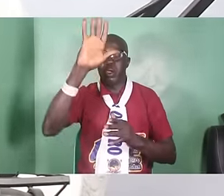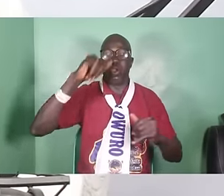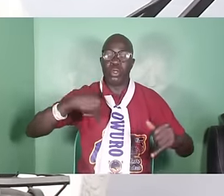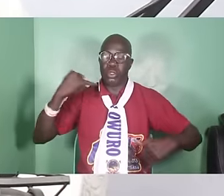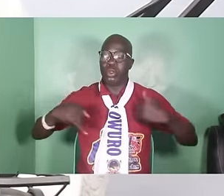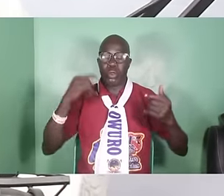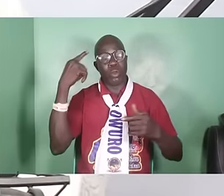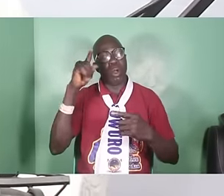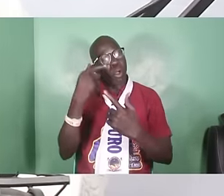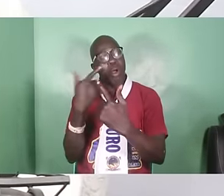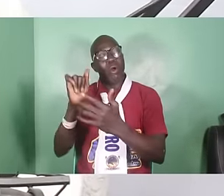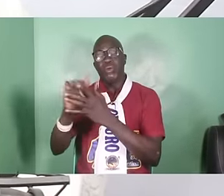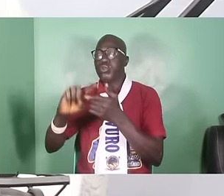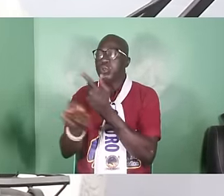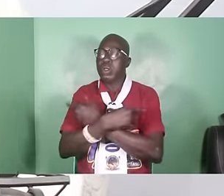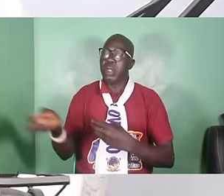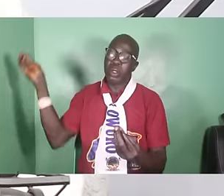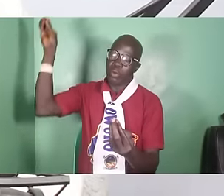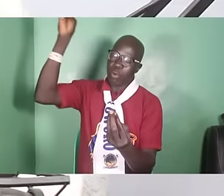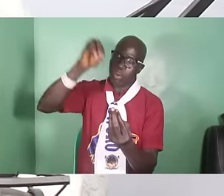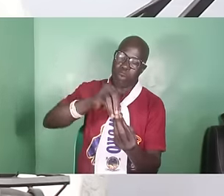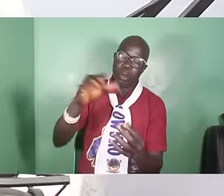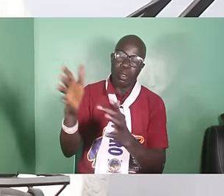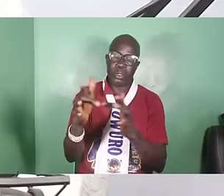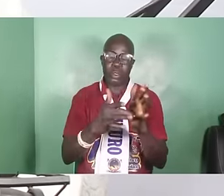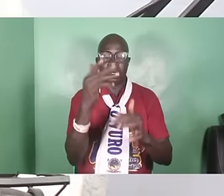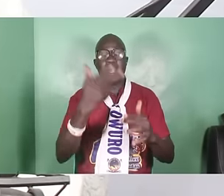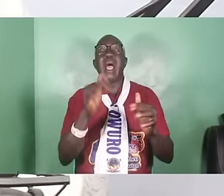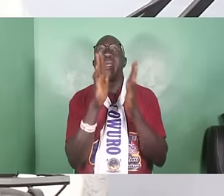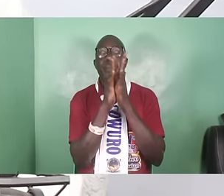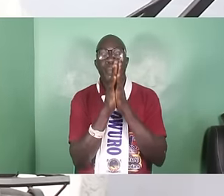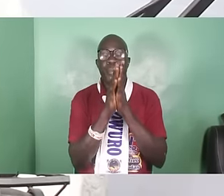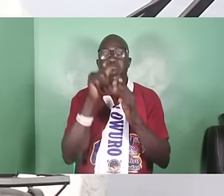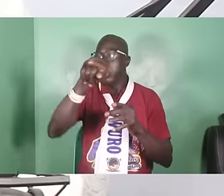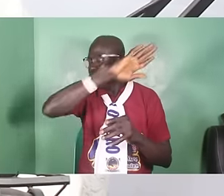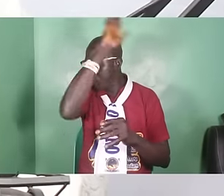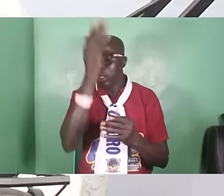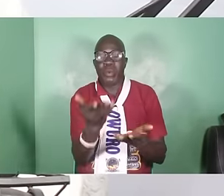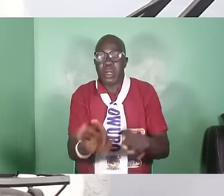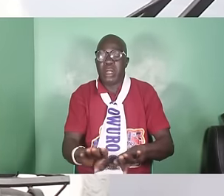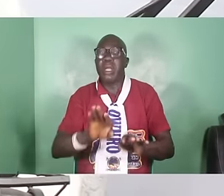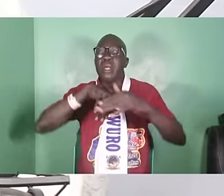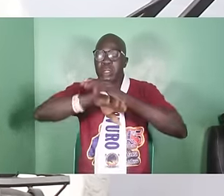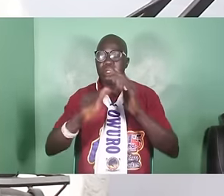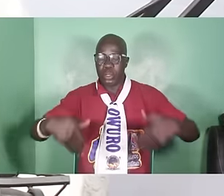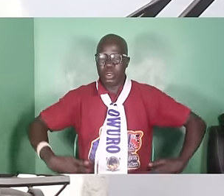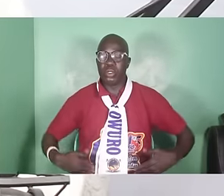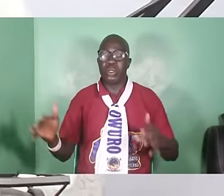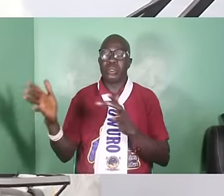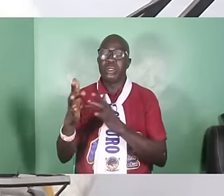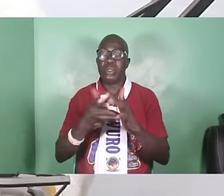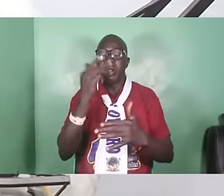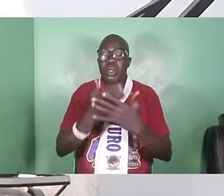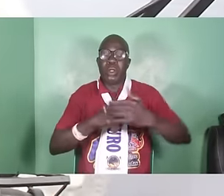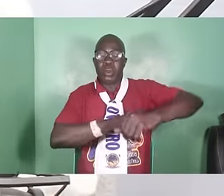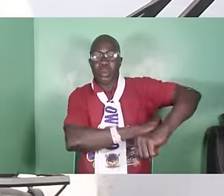toni. Your joy of yo ma po si loruko Jesus. Mo gbadura. O ne kure were we loruko Jesus.